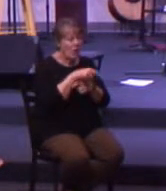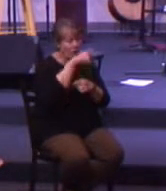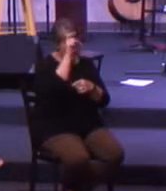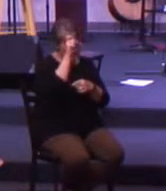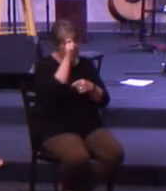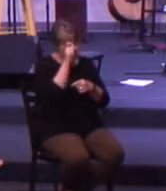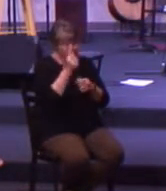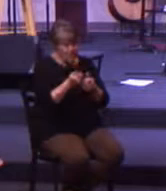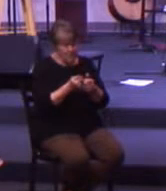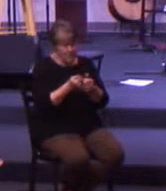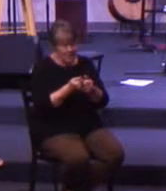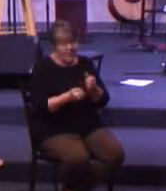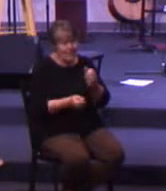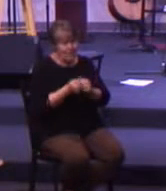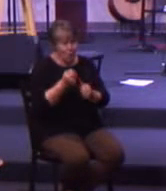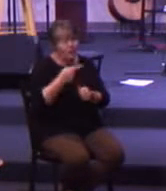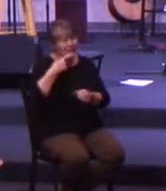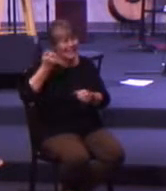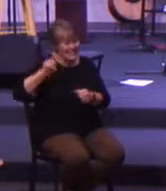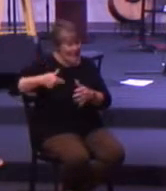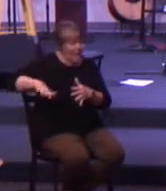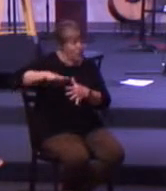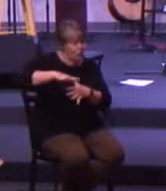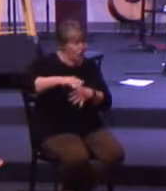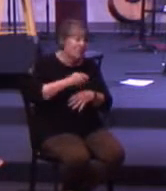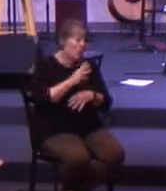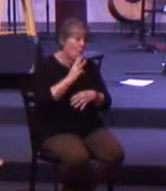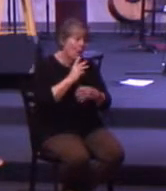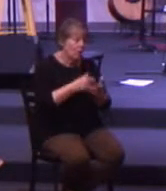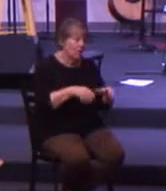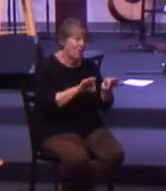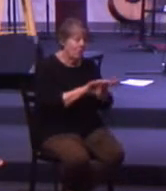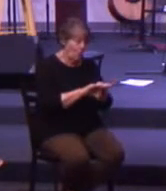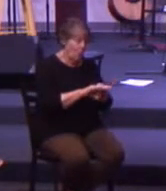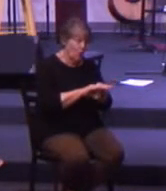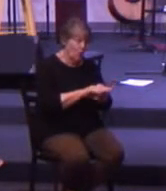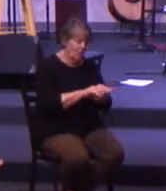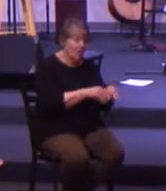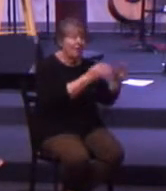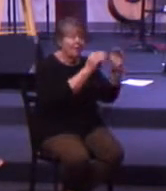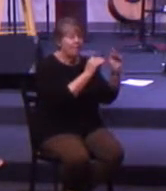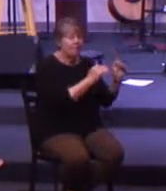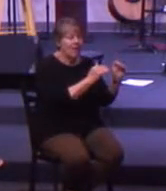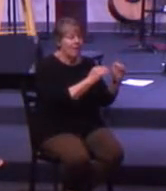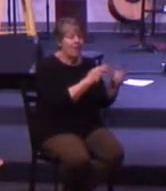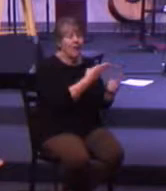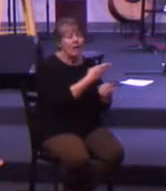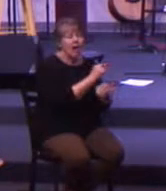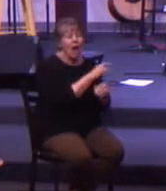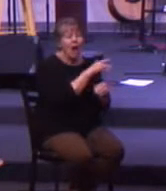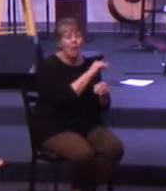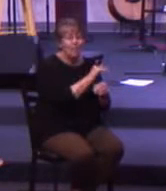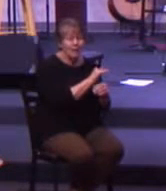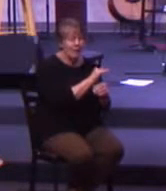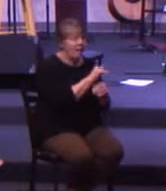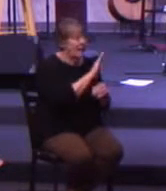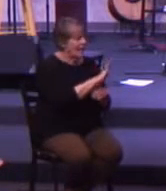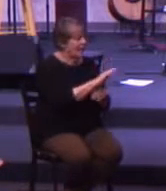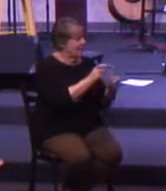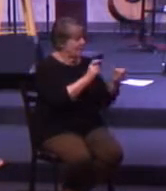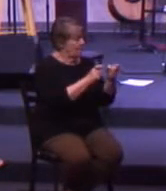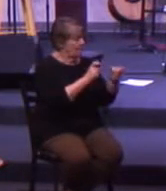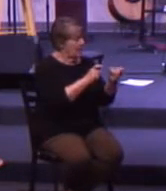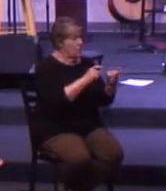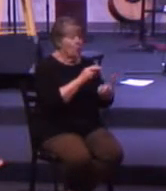water's a big deal. And the god Hapi, his dominion was particularly the Nile River, because the Nile River